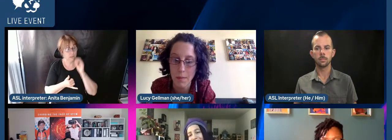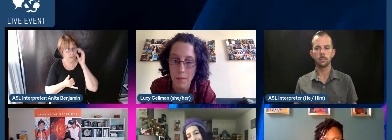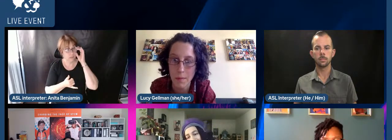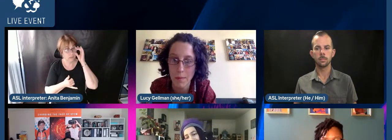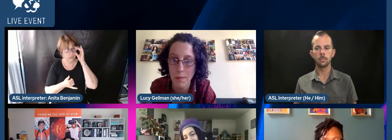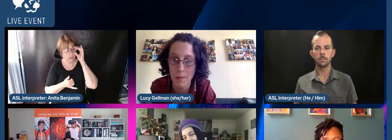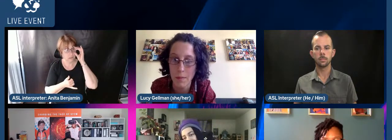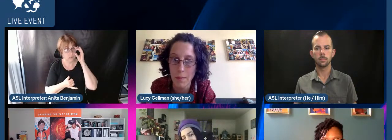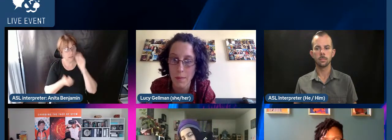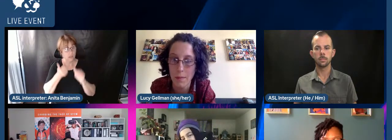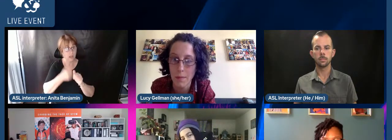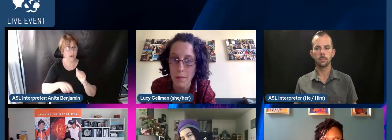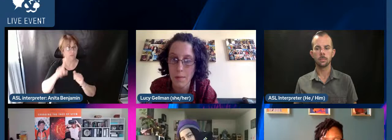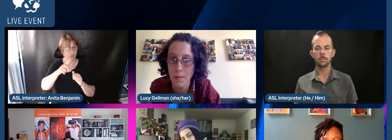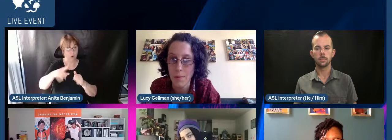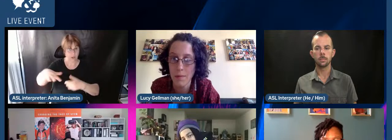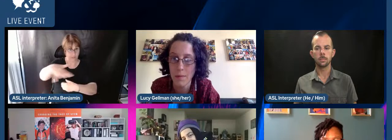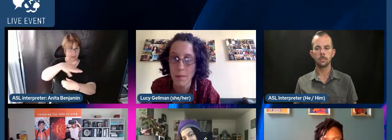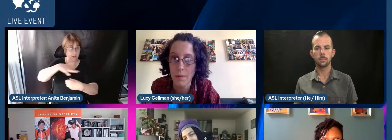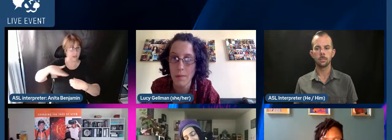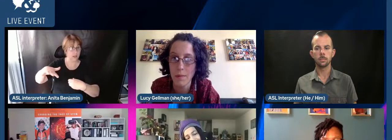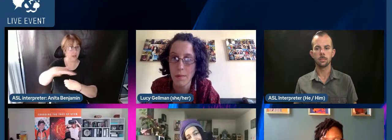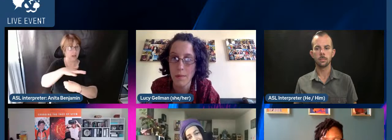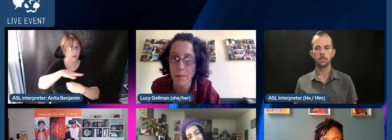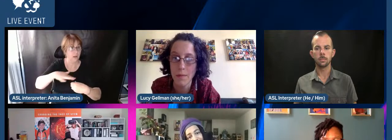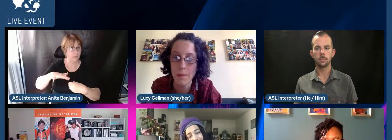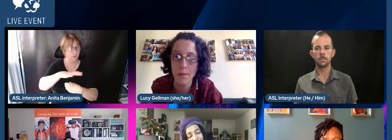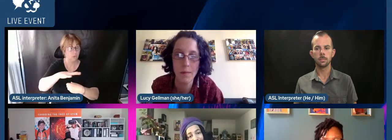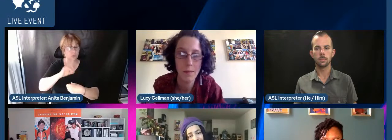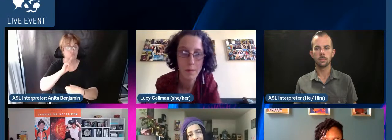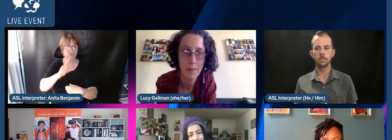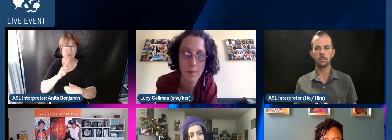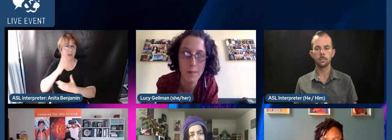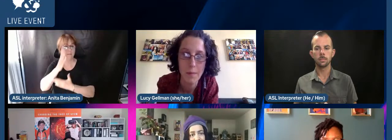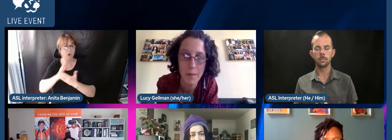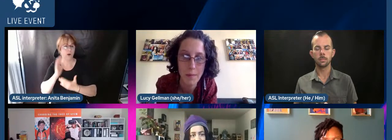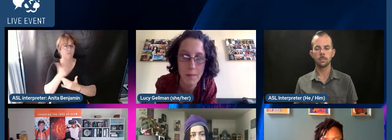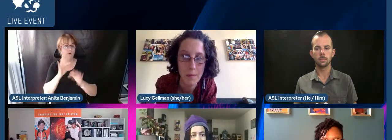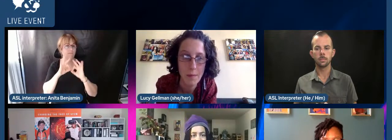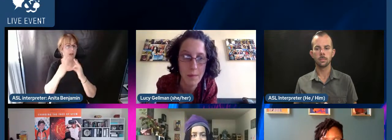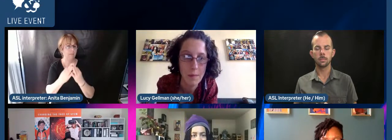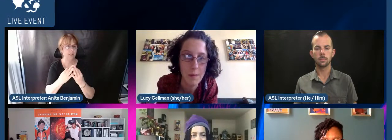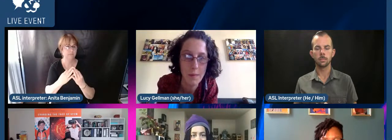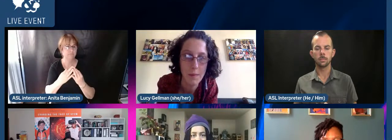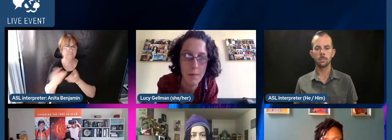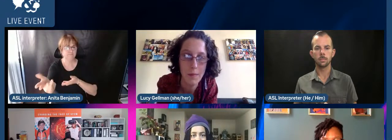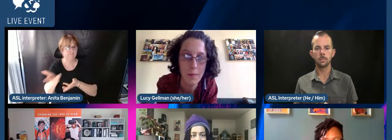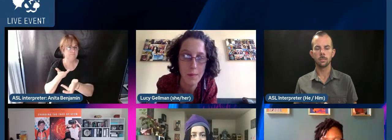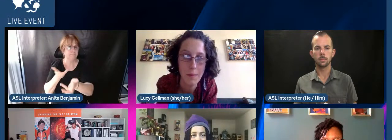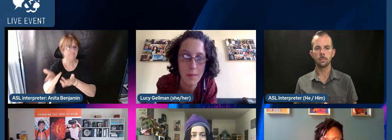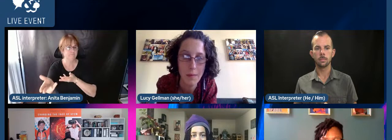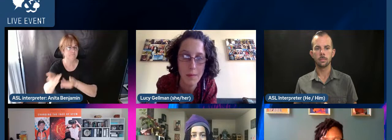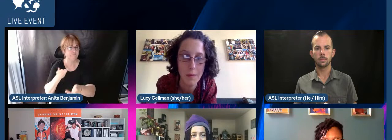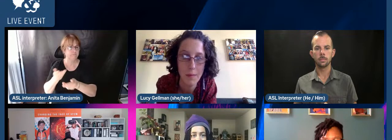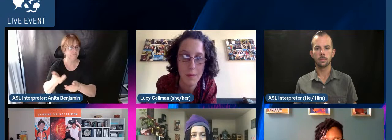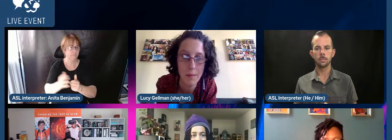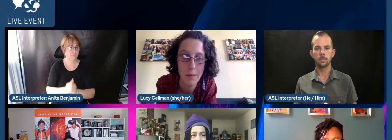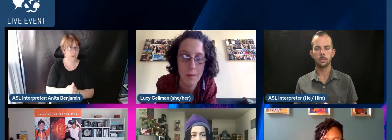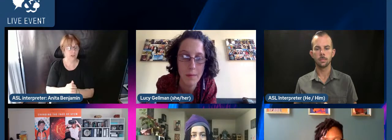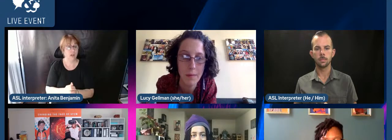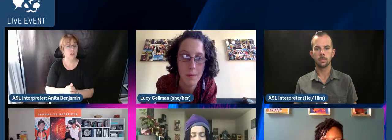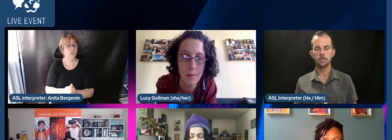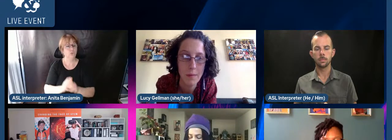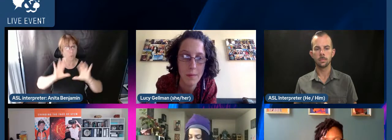everybody in our neighborhood was part of our family, and that we can do more with collective